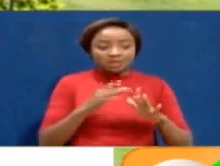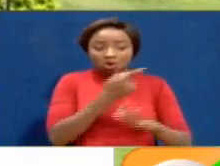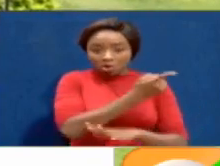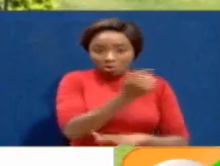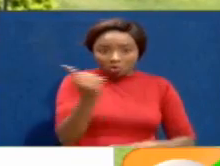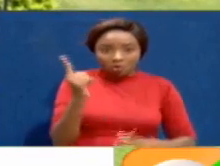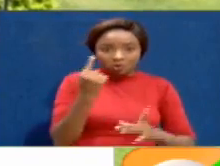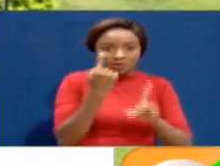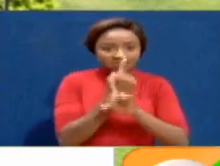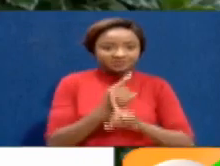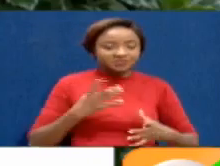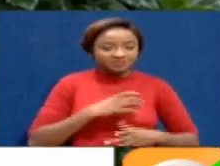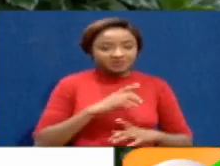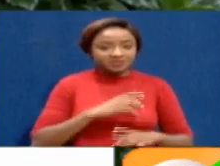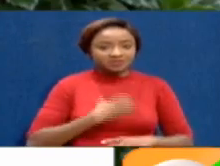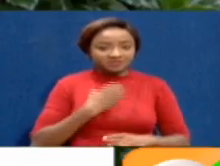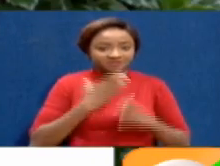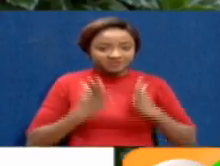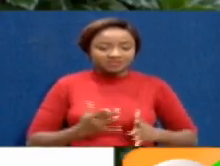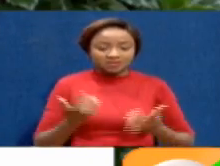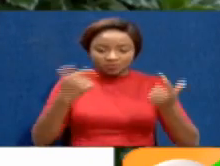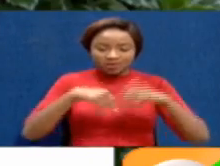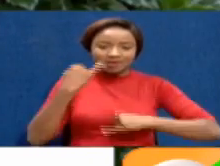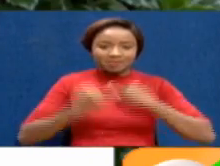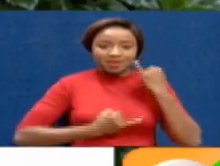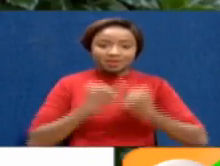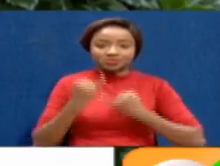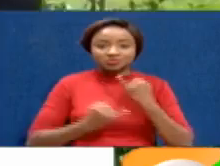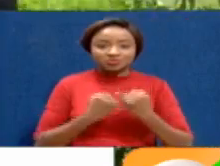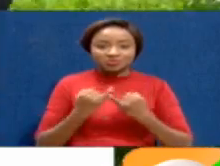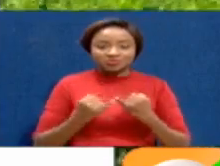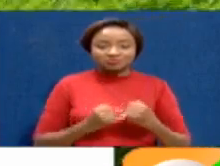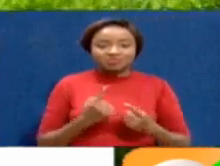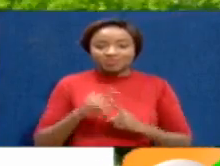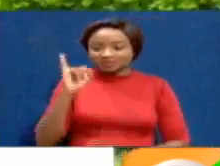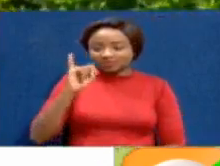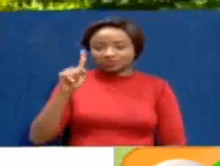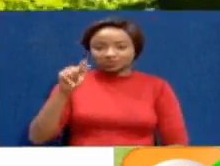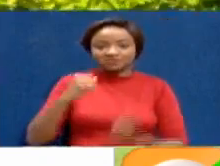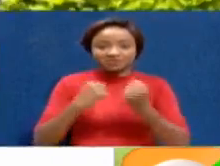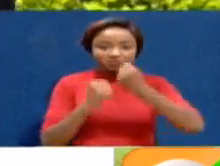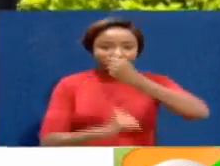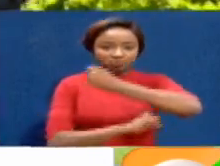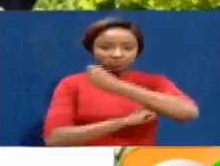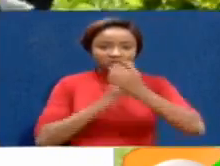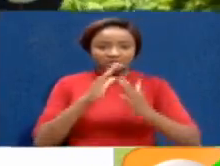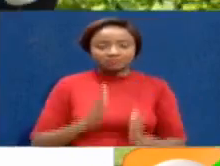and other guests will have a night to remember, courtesy of Inooro TV.